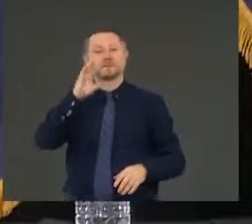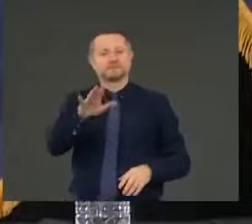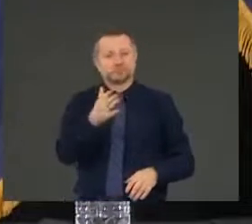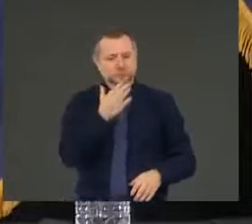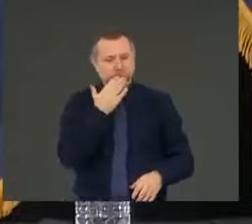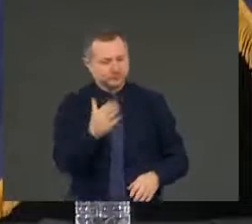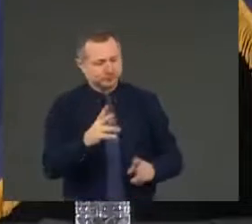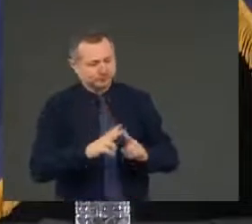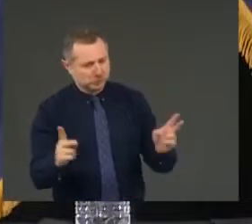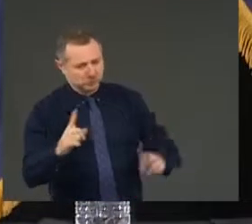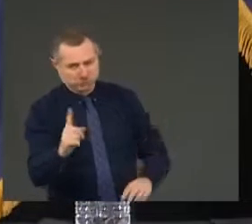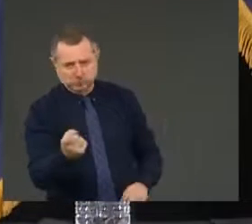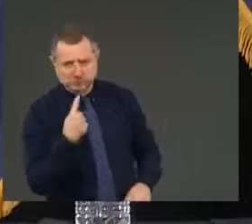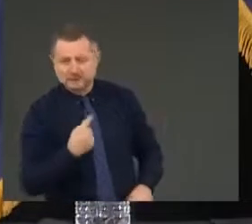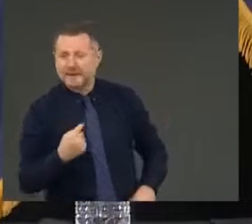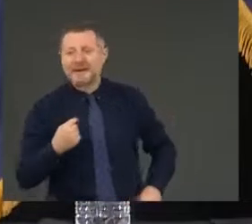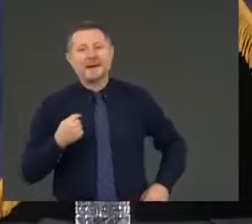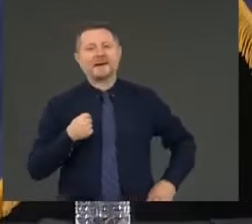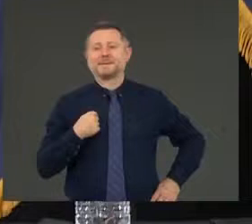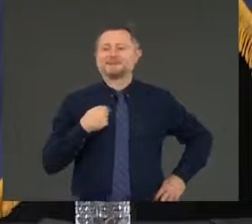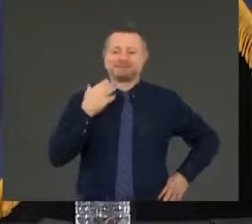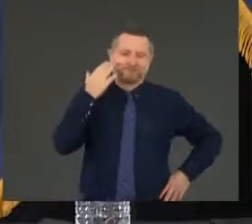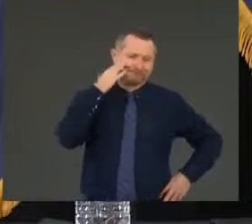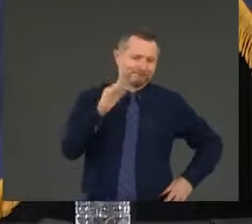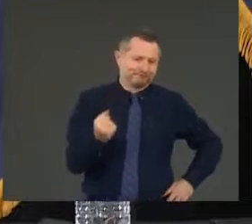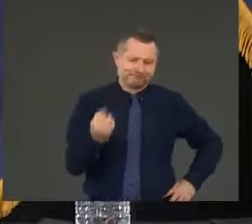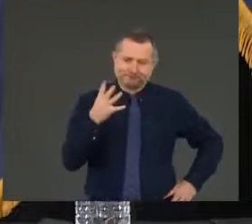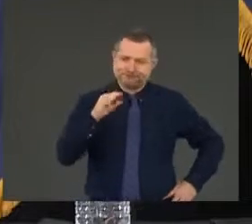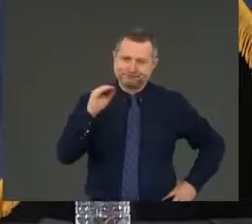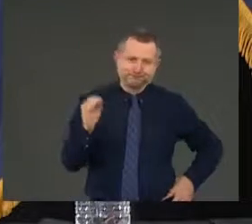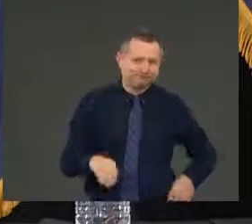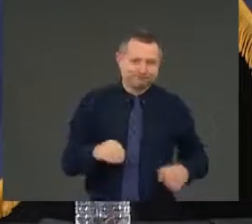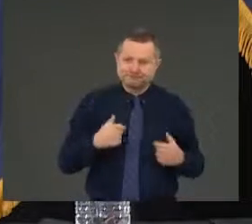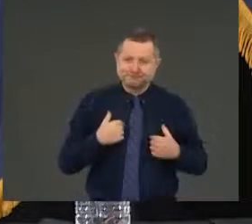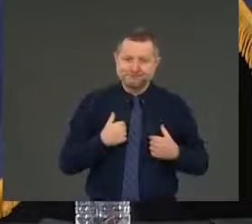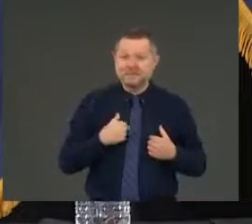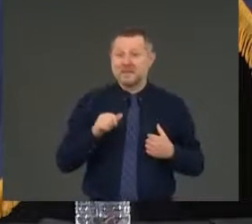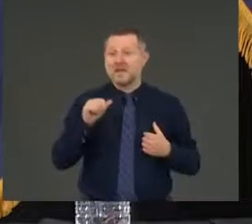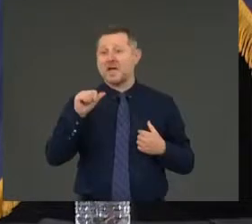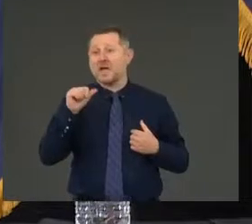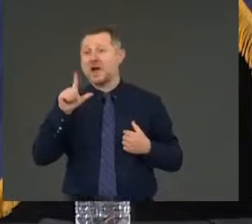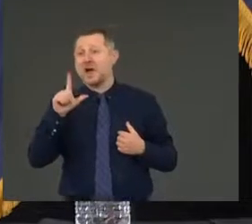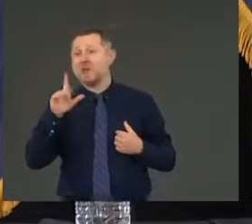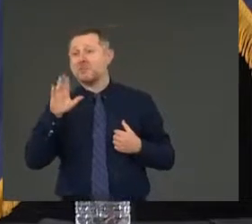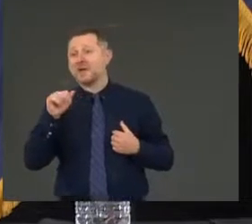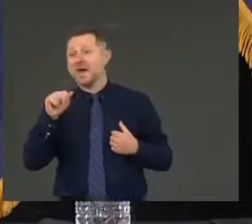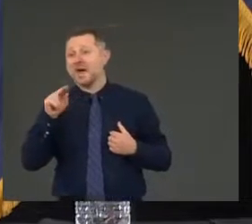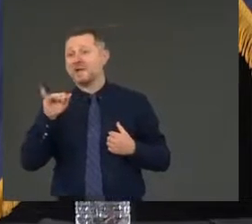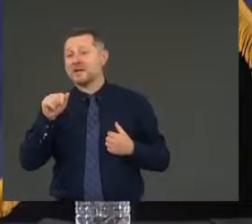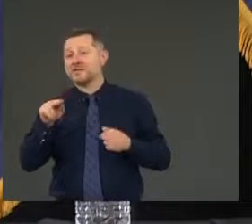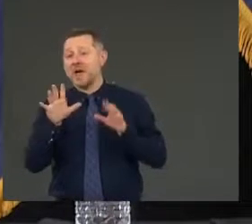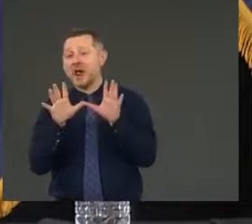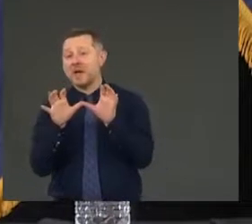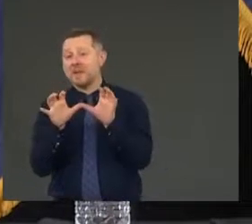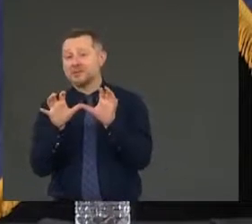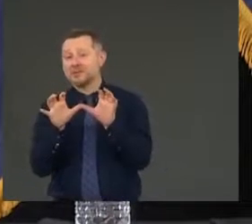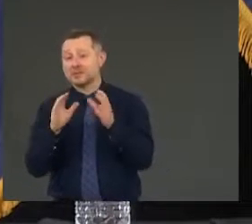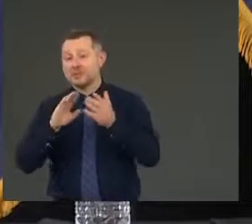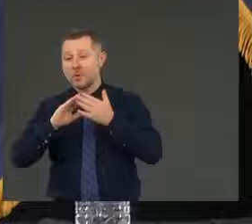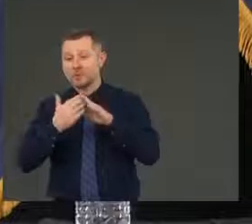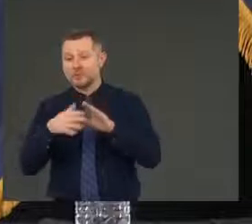not know the percentages for the Albanian community. I don't know that they collect that